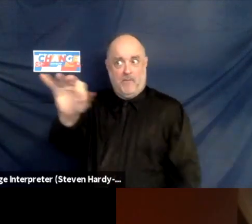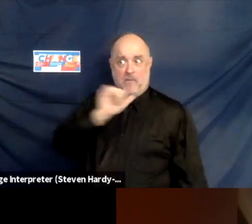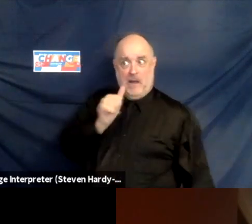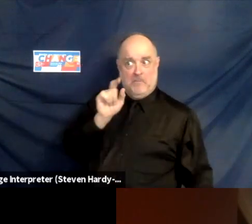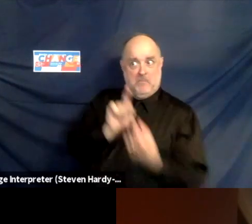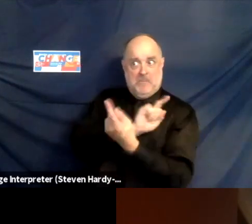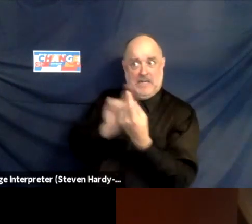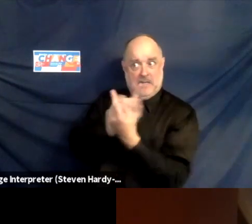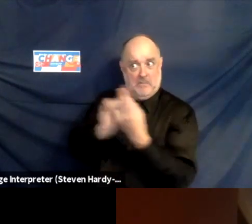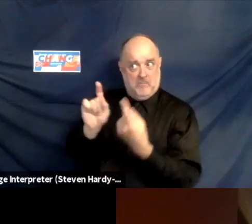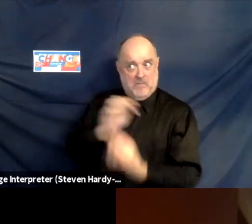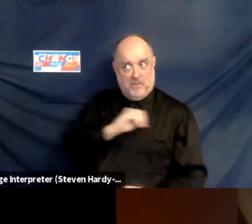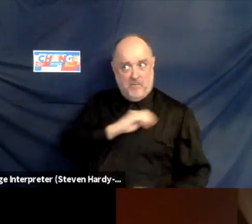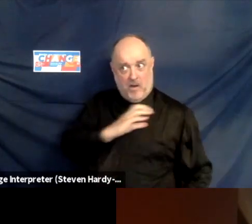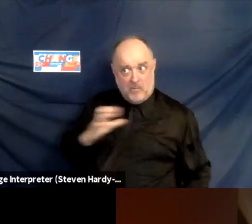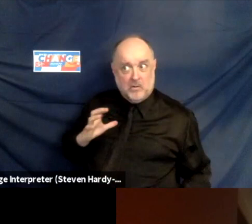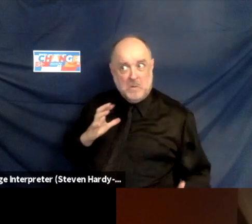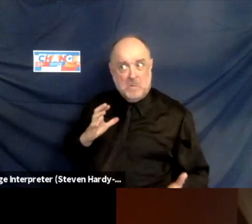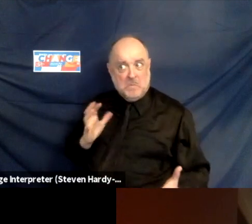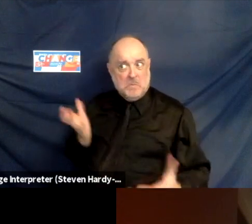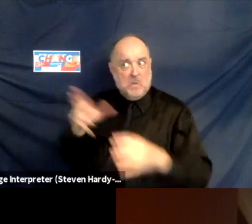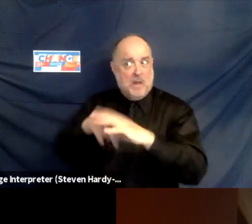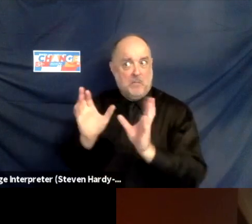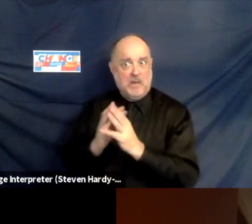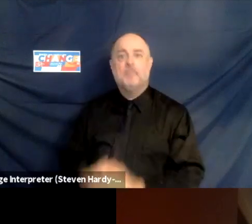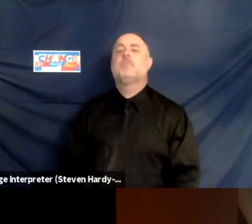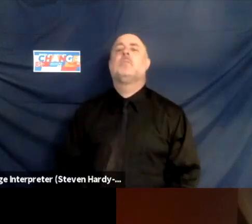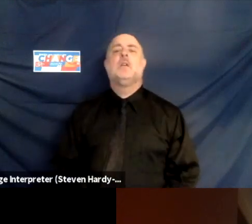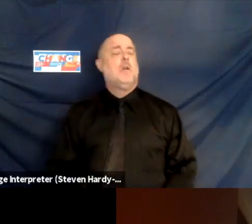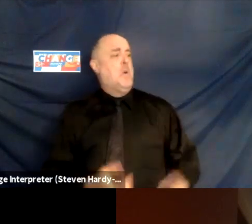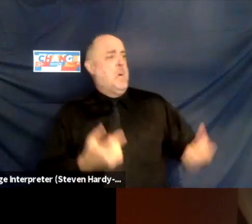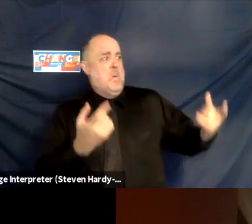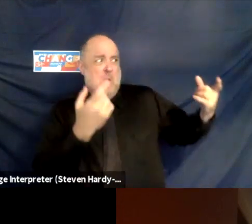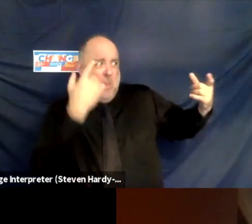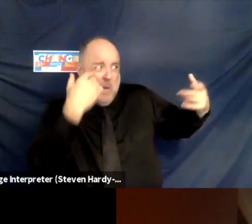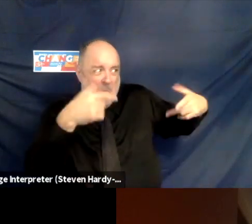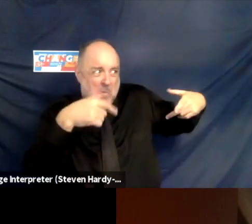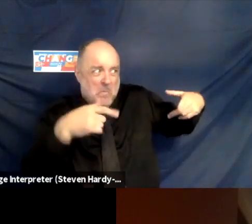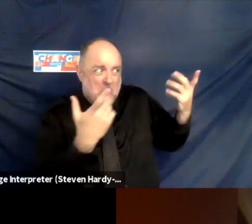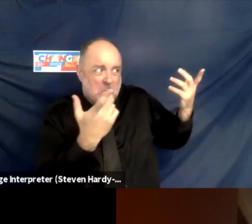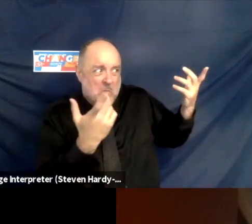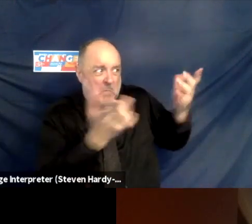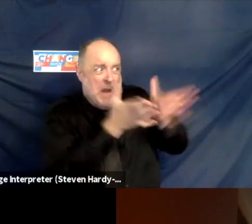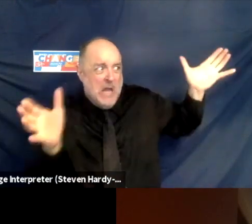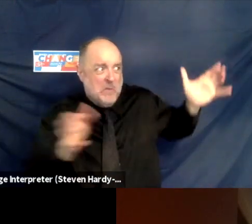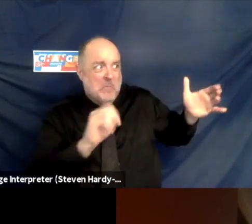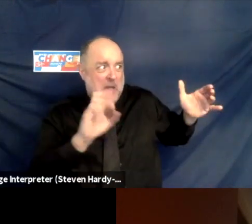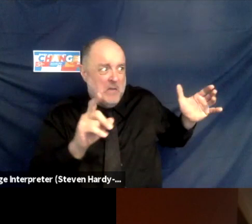time. Okay. I got a question. What's the likelihood of major media coverage of Secretary Pete's appearance and talks here?